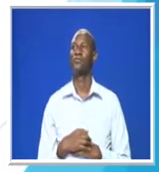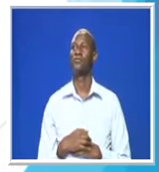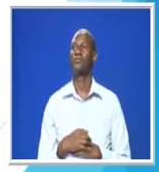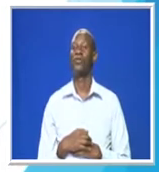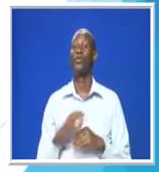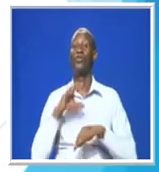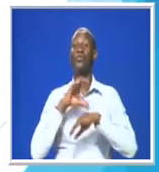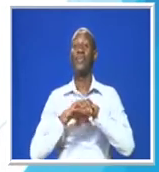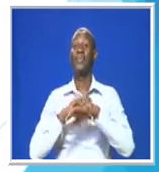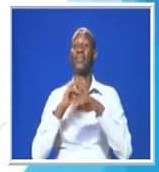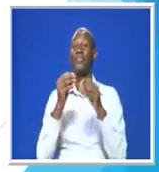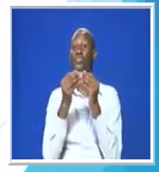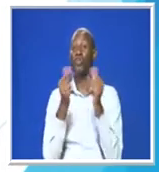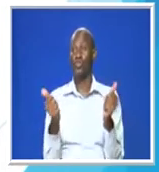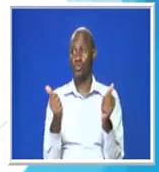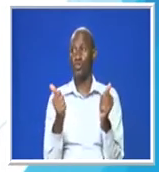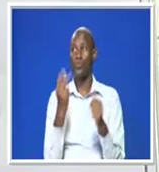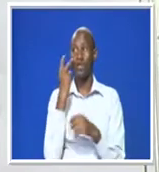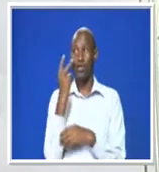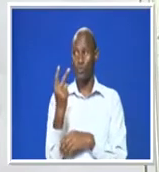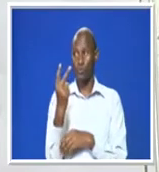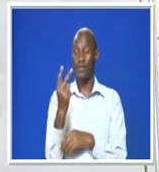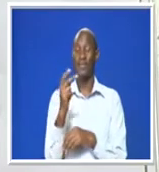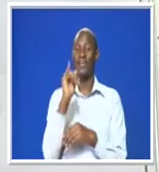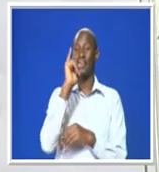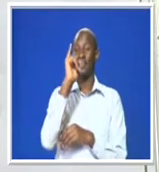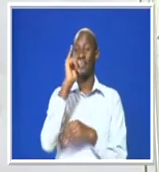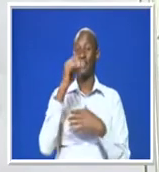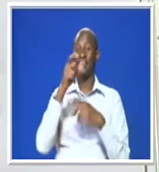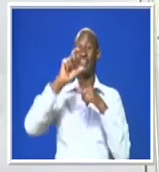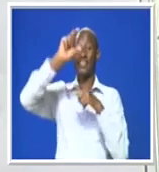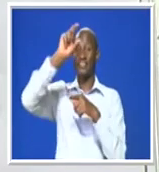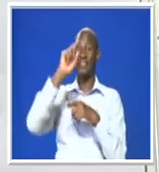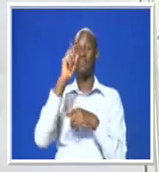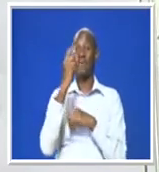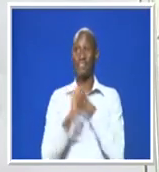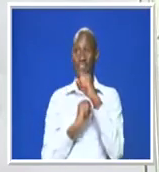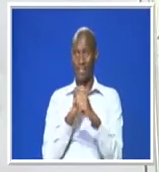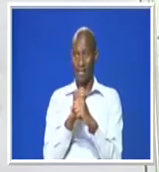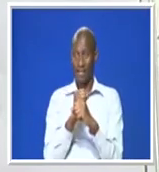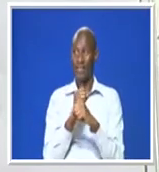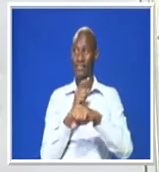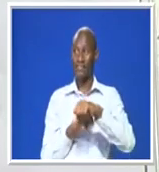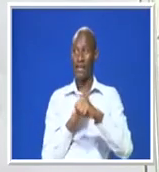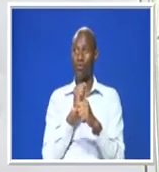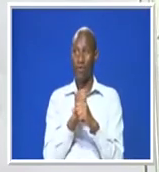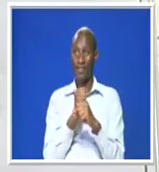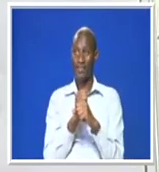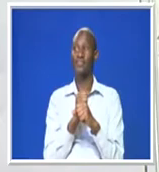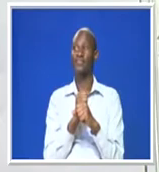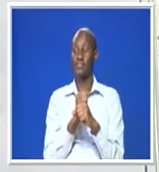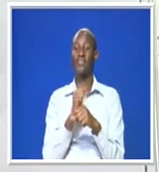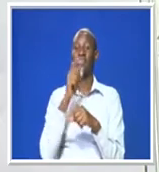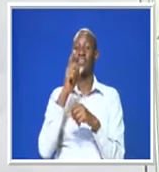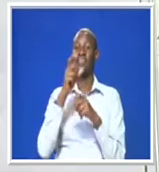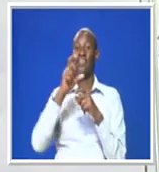To get the solution, we look at the interest for the first year. When we are working out